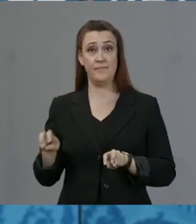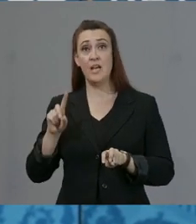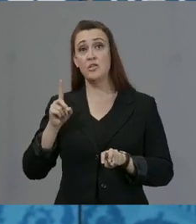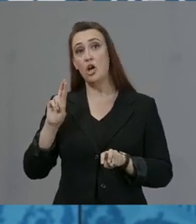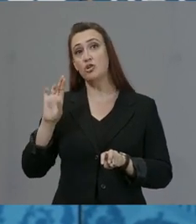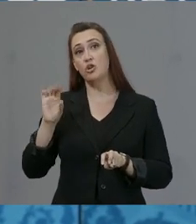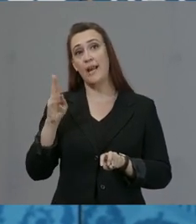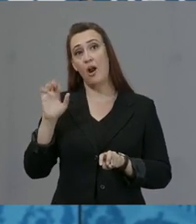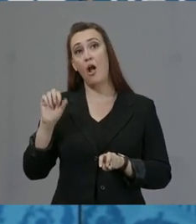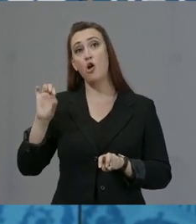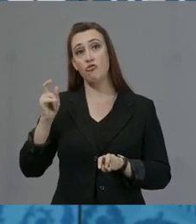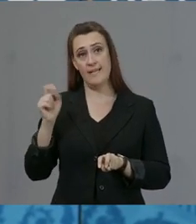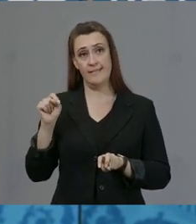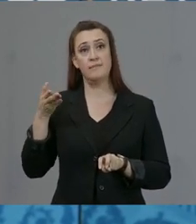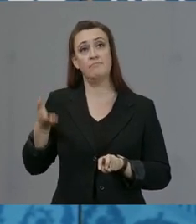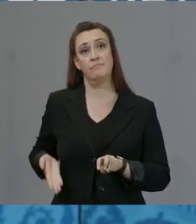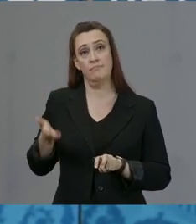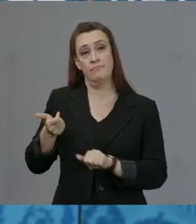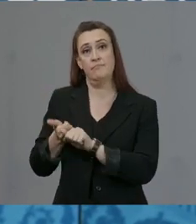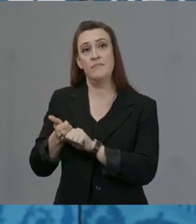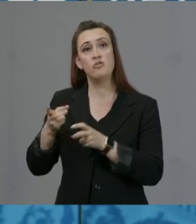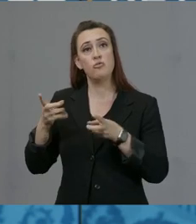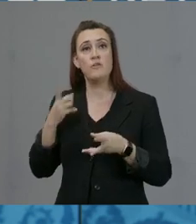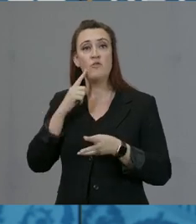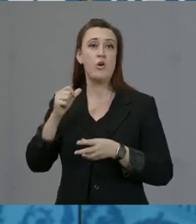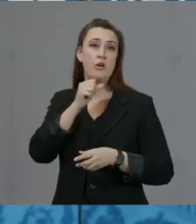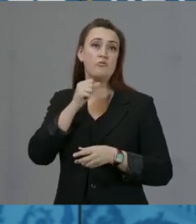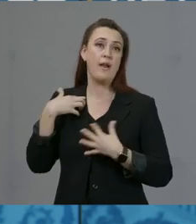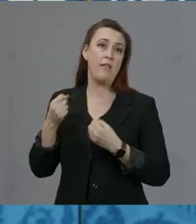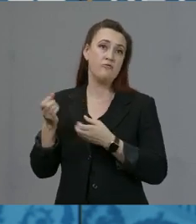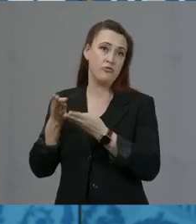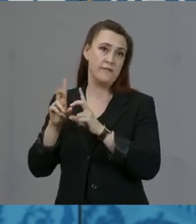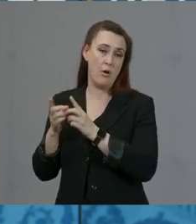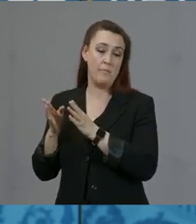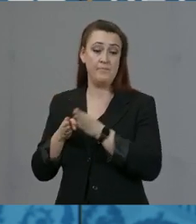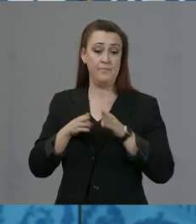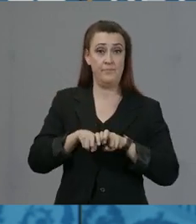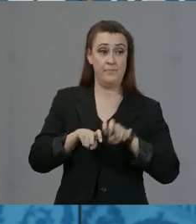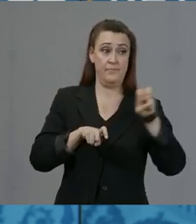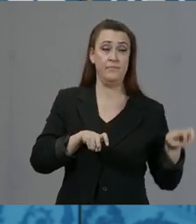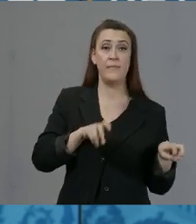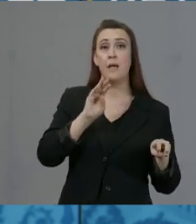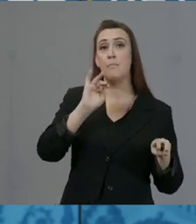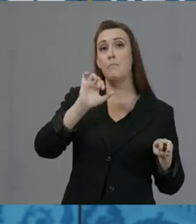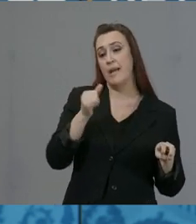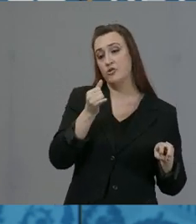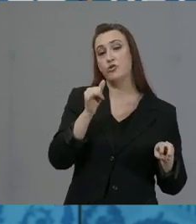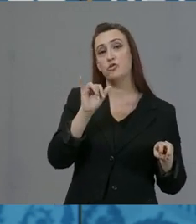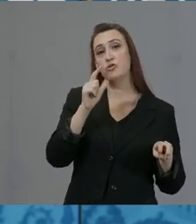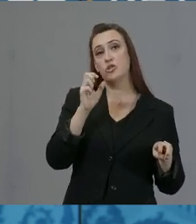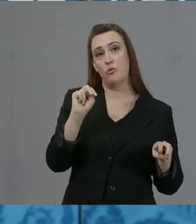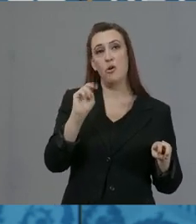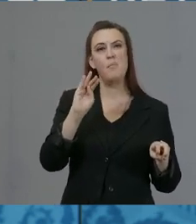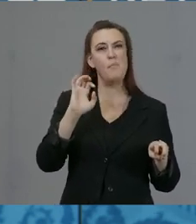Christ. She's the Director of Arizona Health Services. And to my left is Major General Mick McGuire.